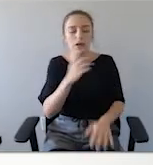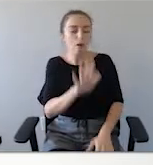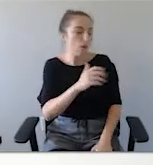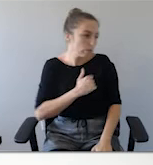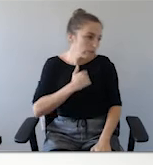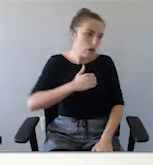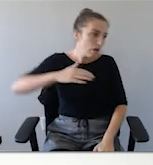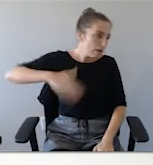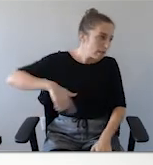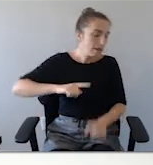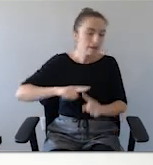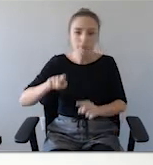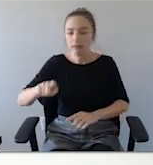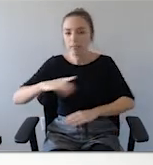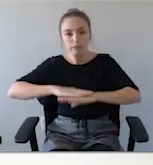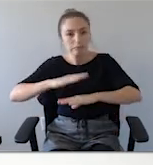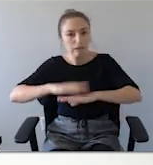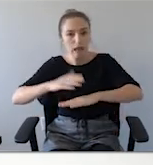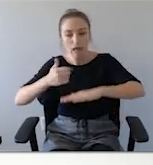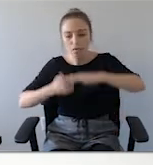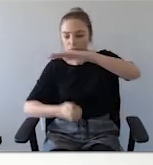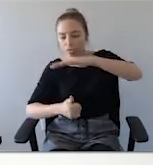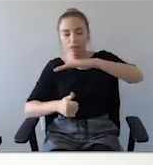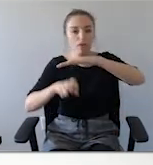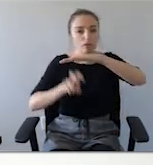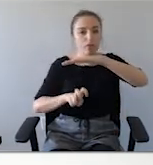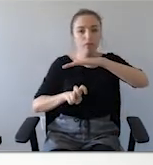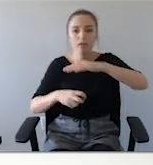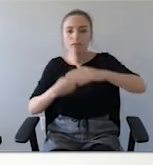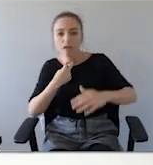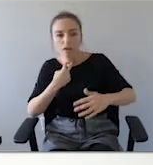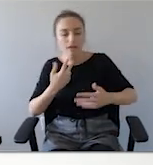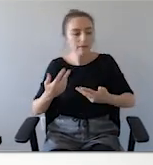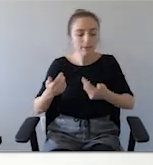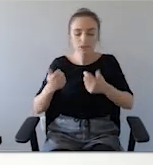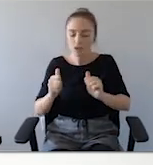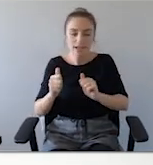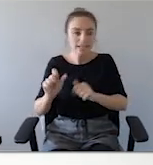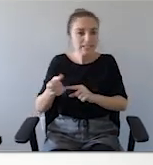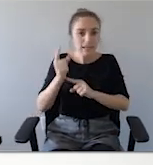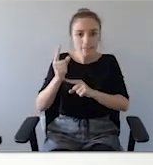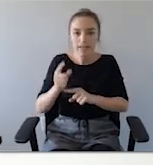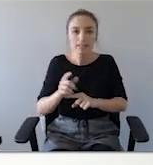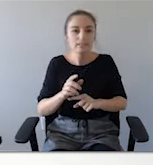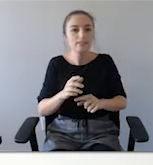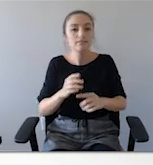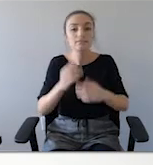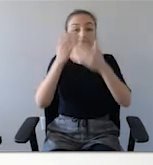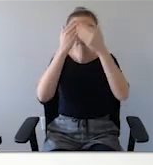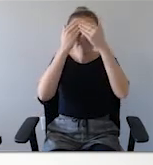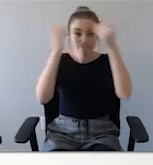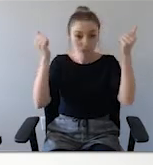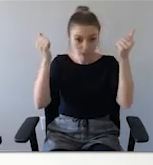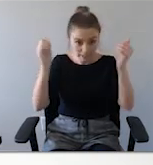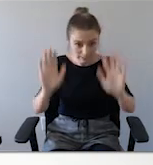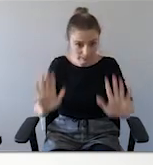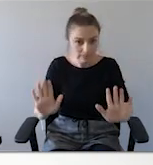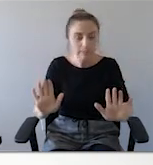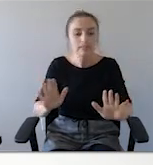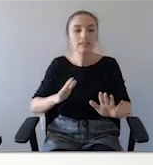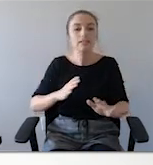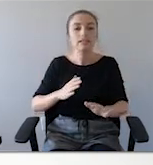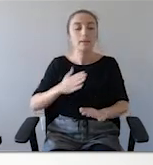know, he was under the desk this morning and it took us like 10 minutes to get him out, forget it. My brain, even with my training,